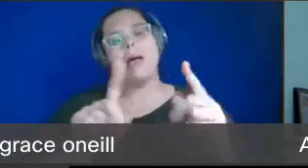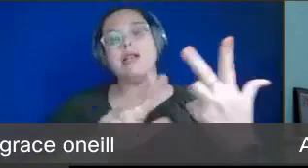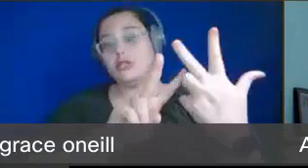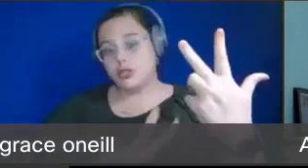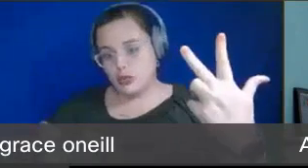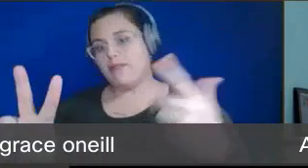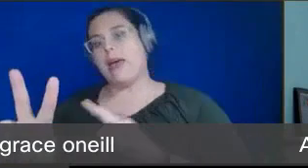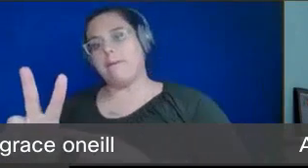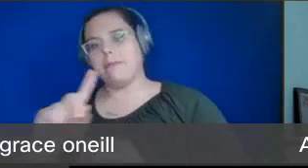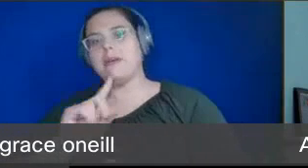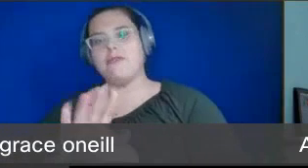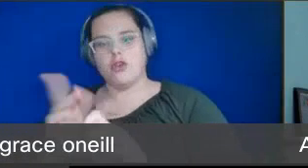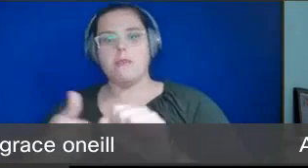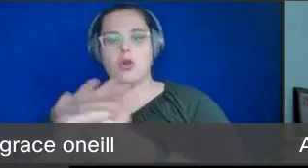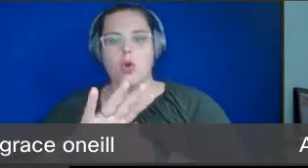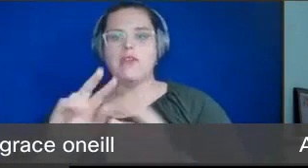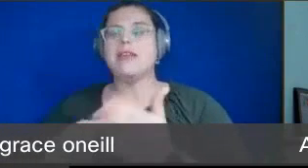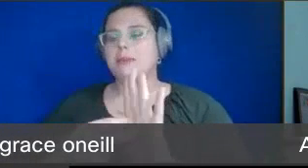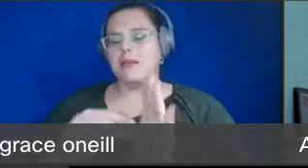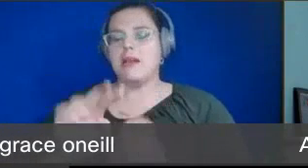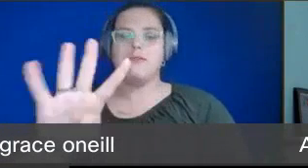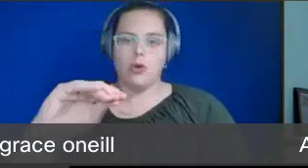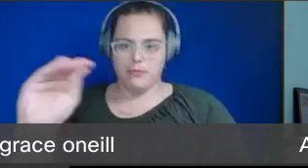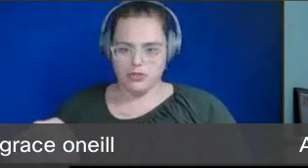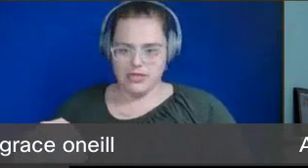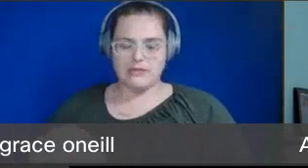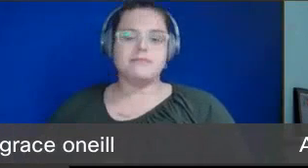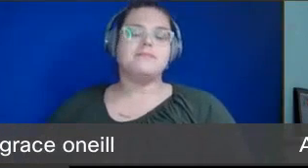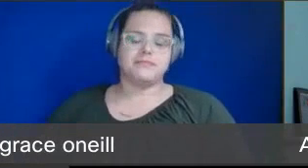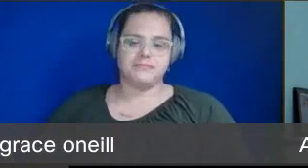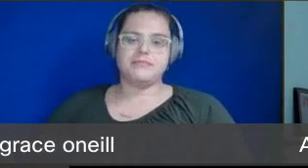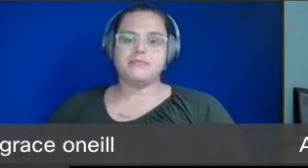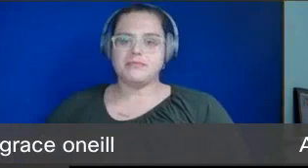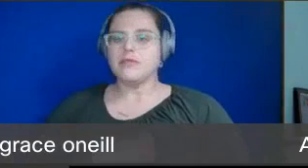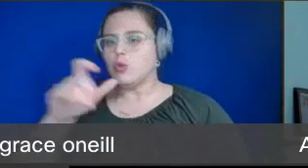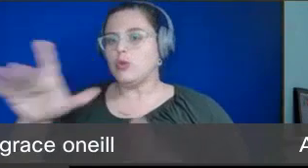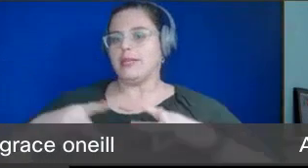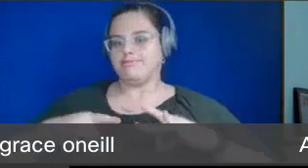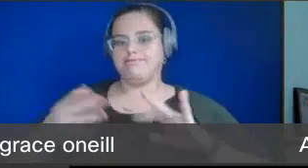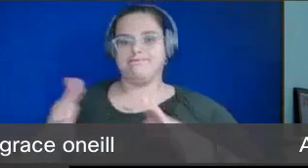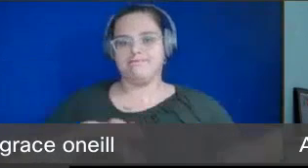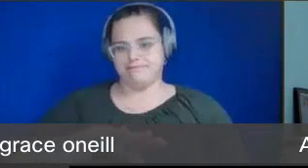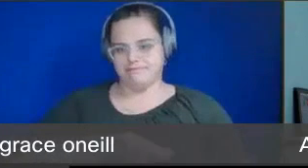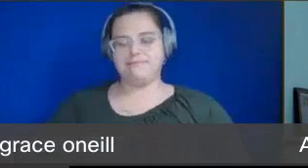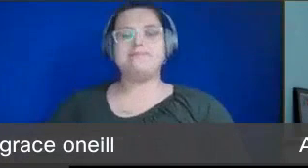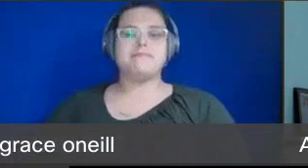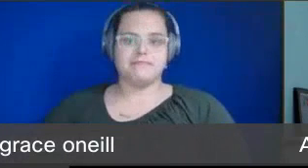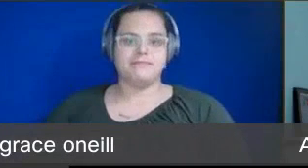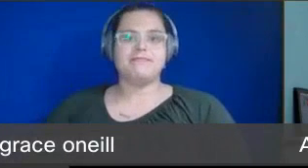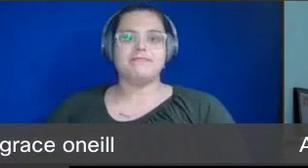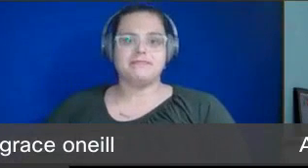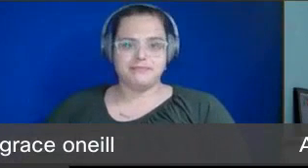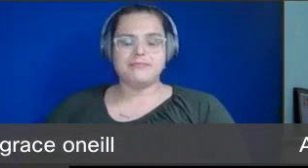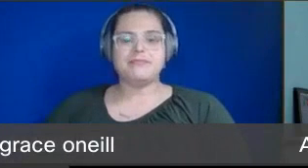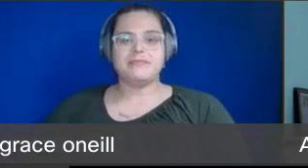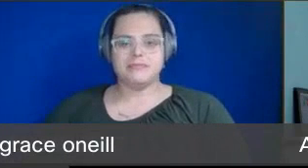deaths, representing 4% of people in residential habilitation who contracted COVID and had a confirmed COVID